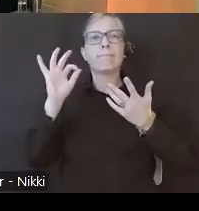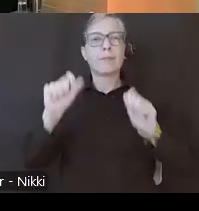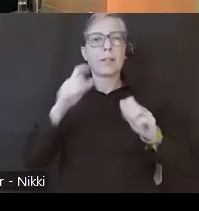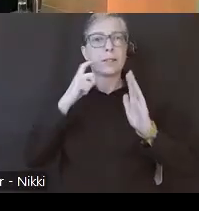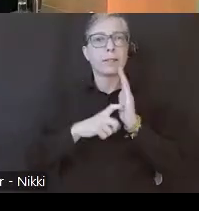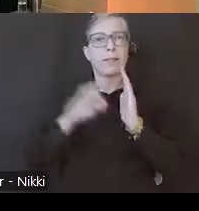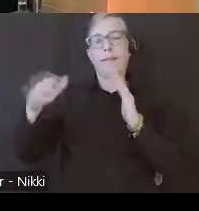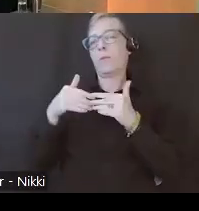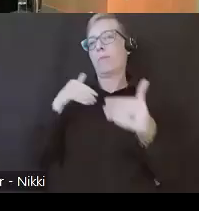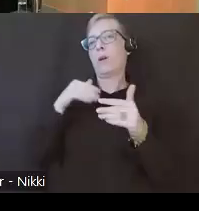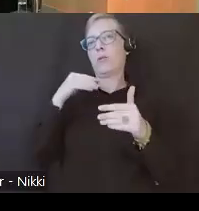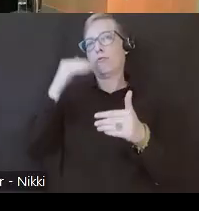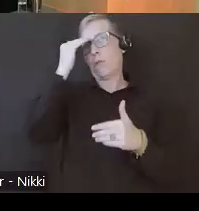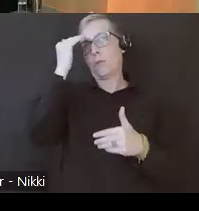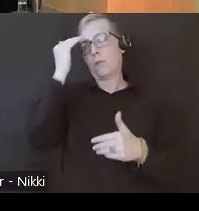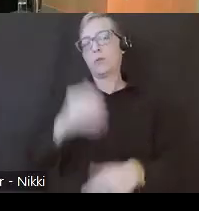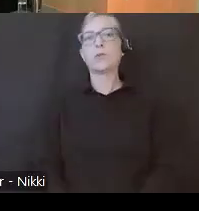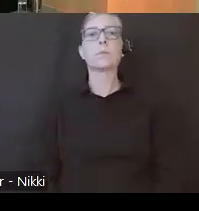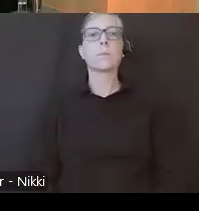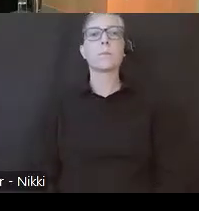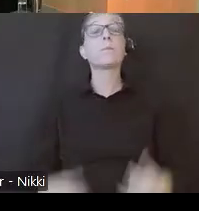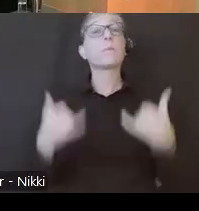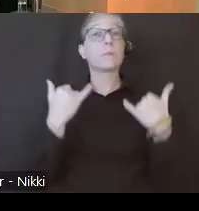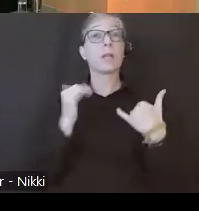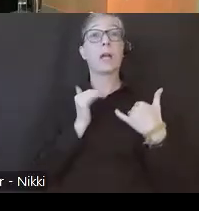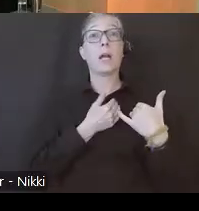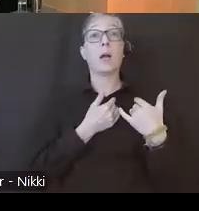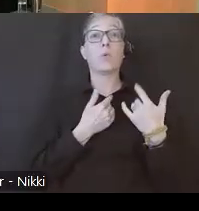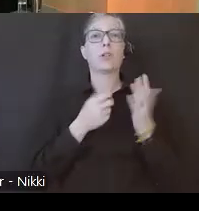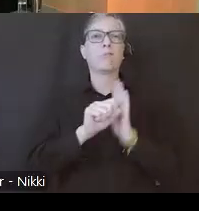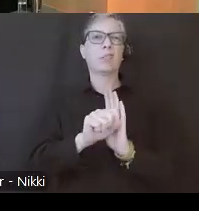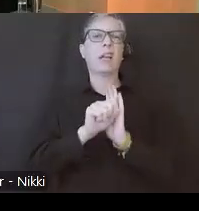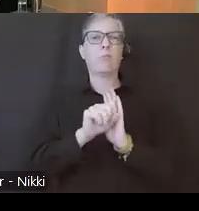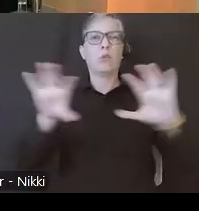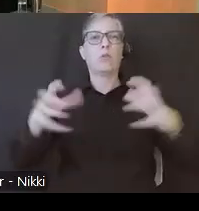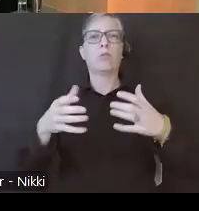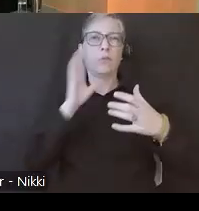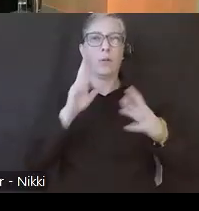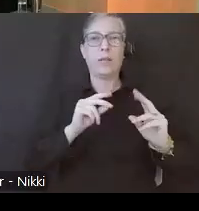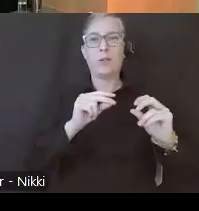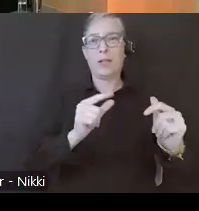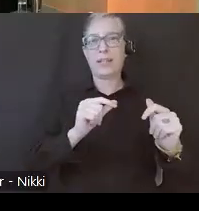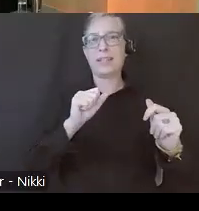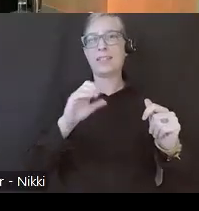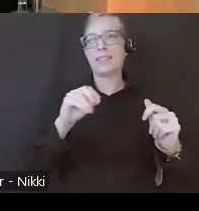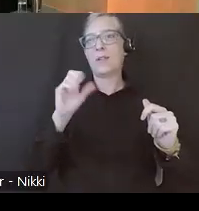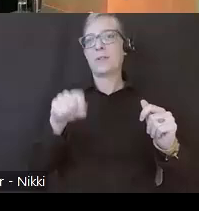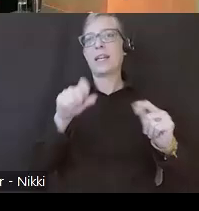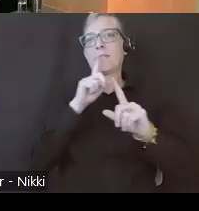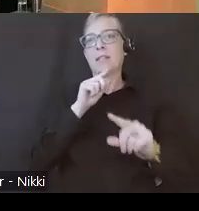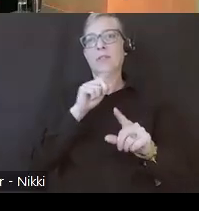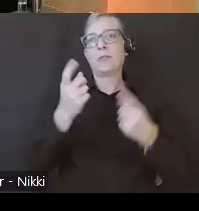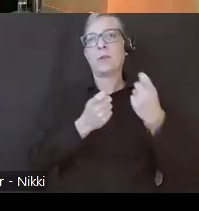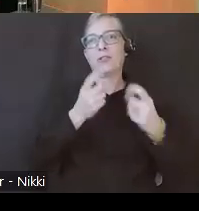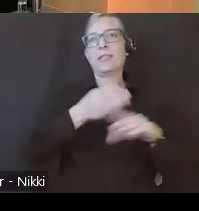I want to tell you a little bit about our sample. This will be quick, so I can address any questions for sure after